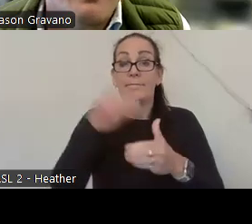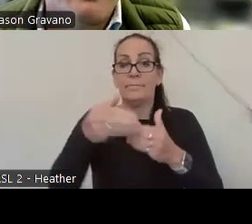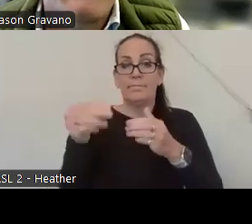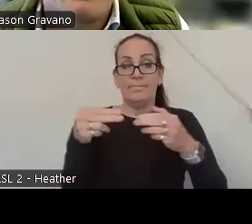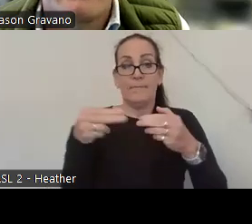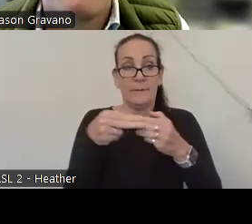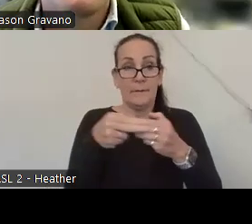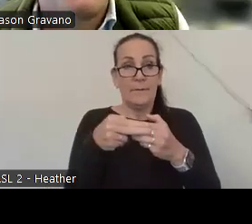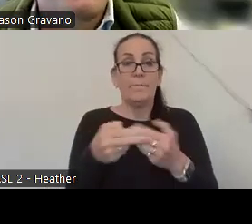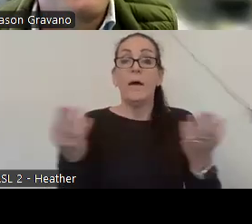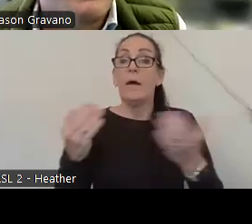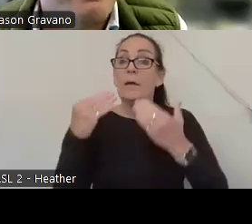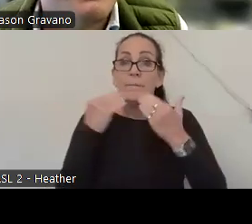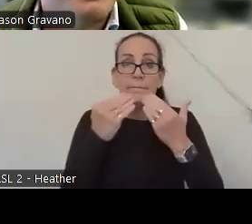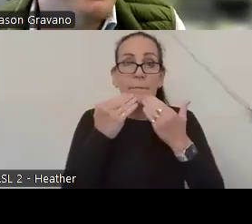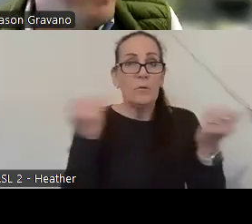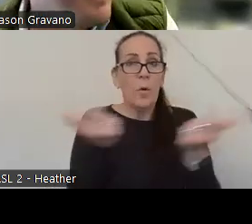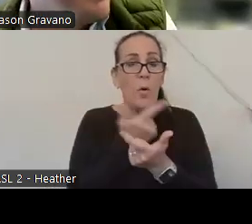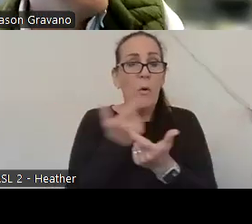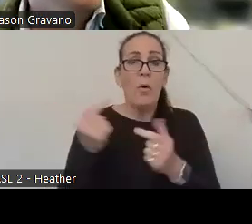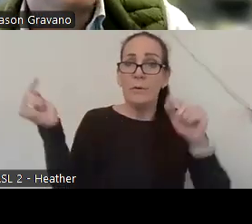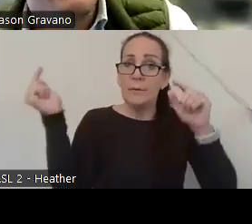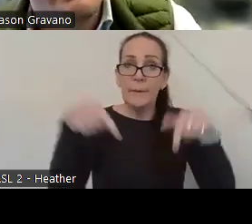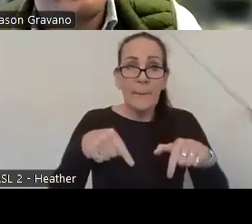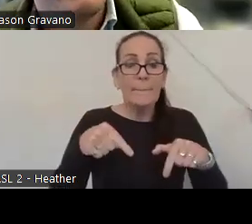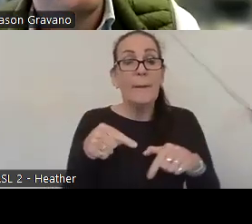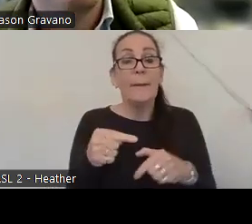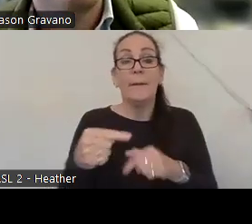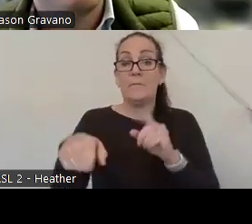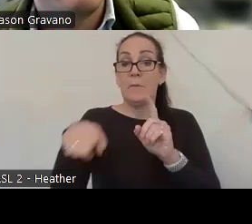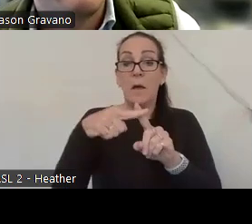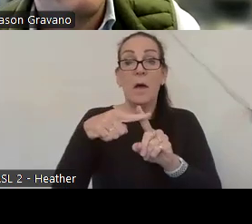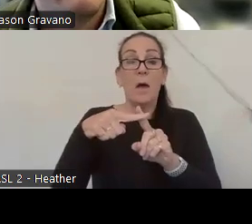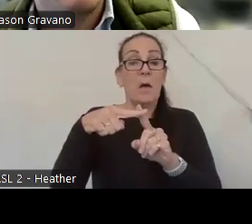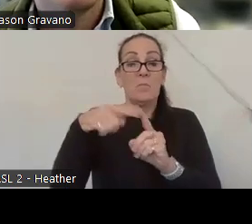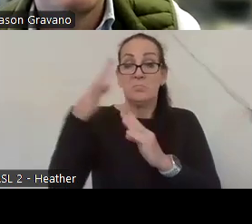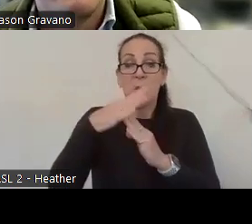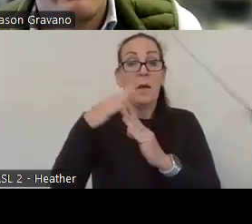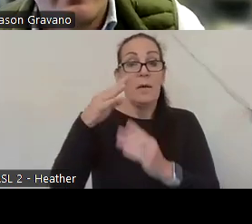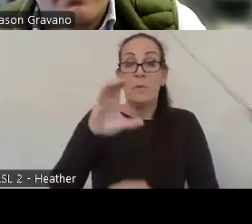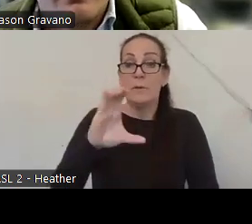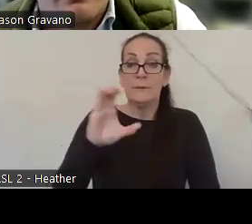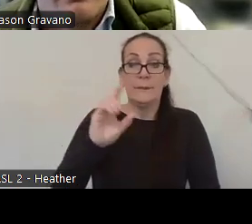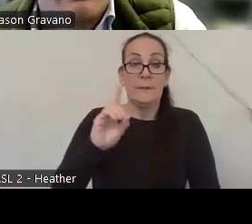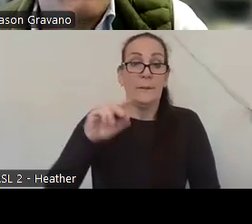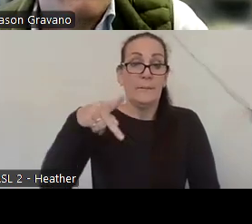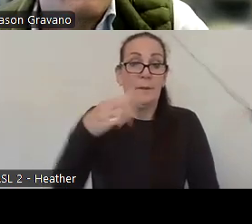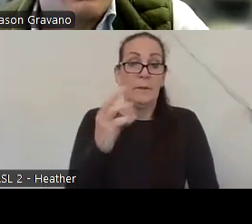I want to thank everyone that made this happen, especially CDPH and the leadership there.